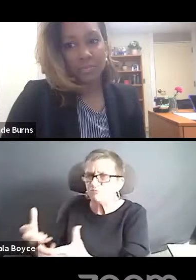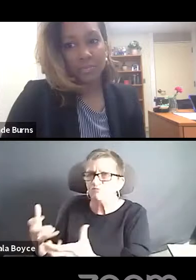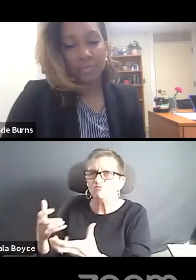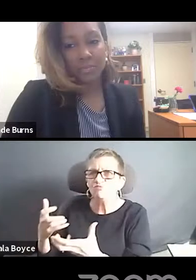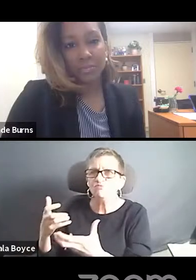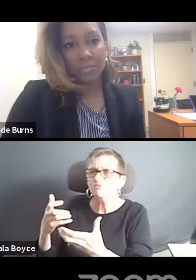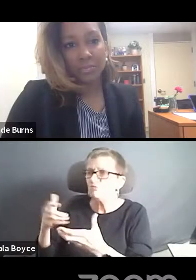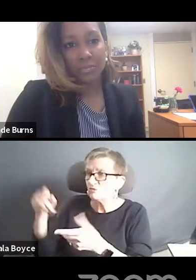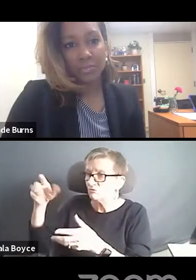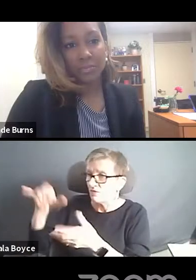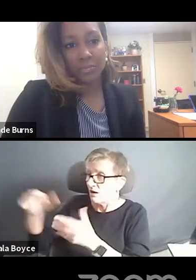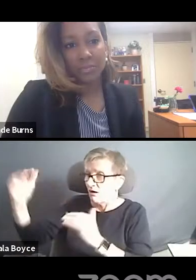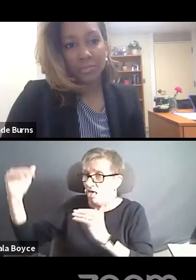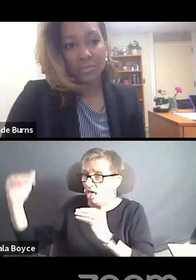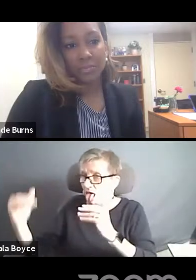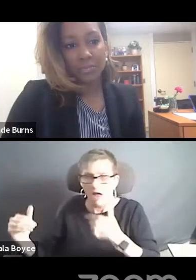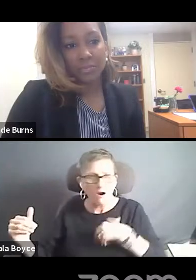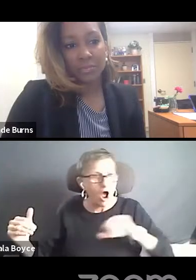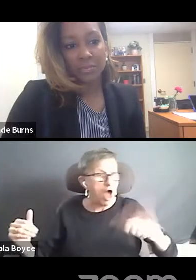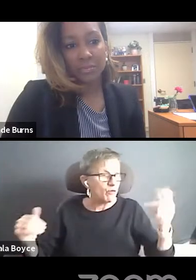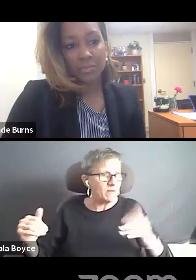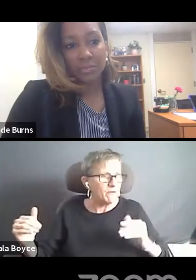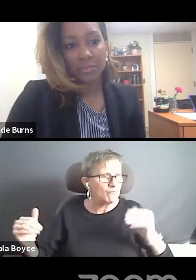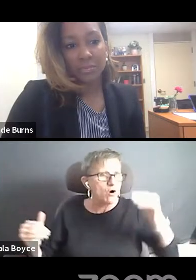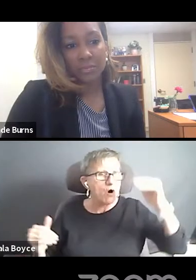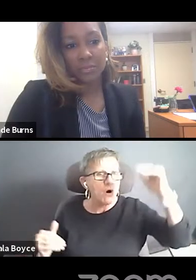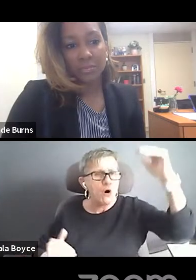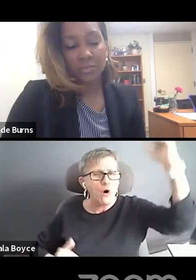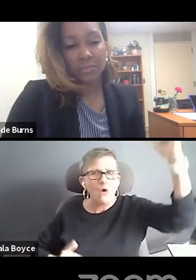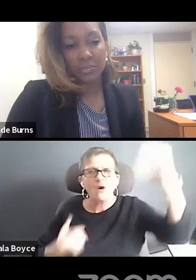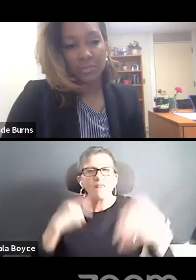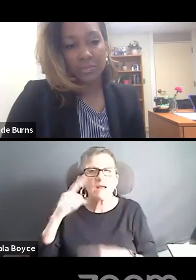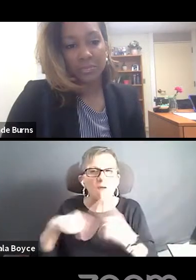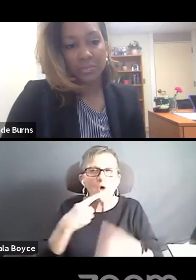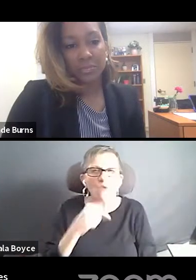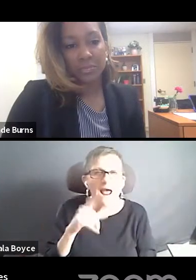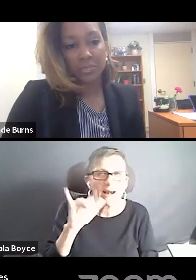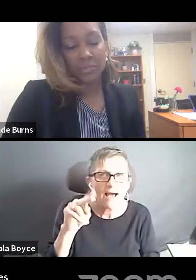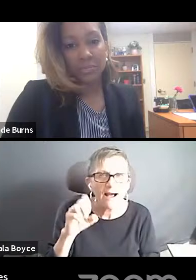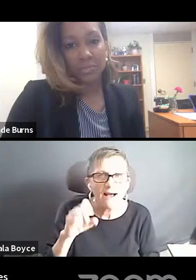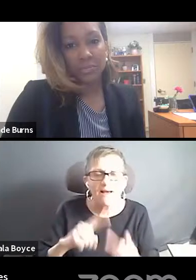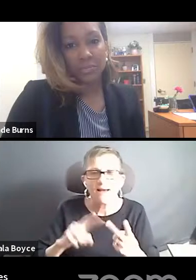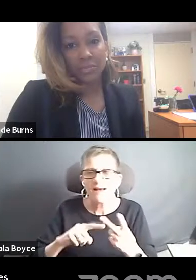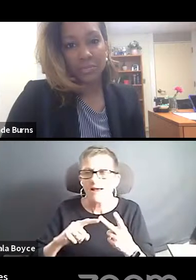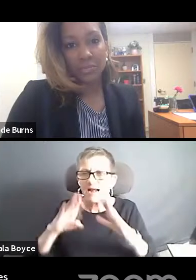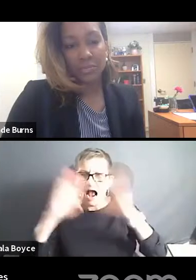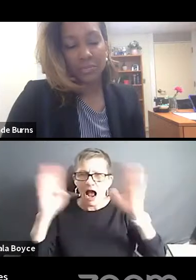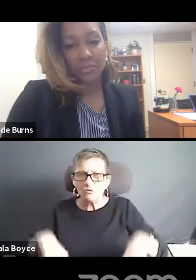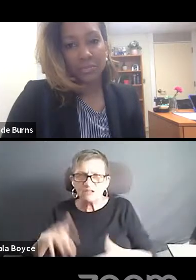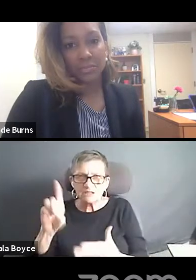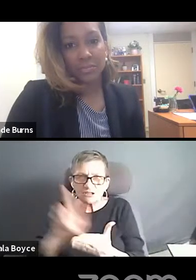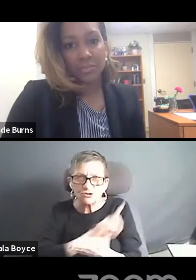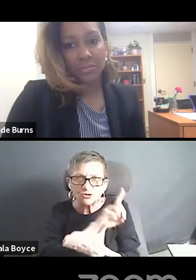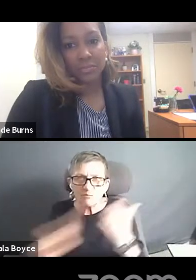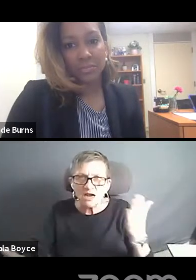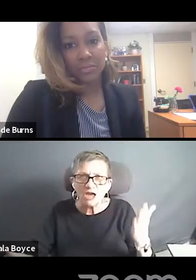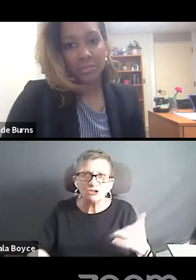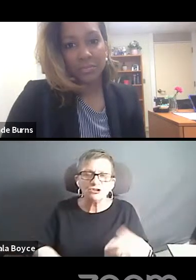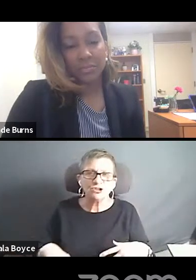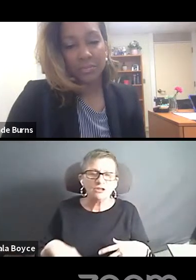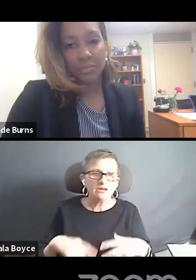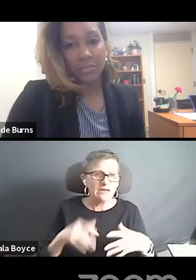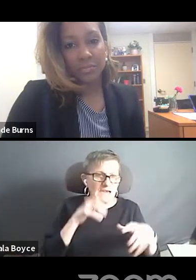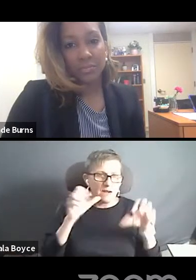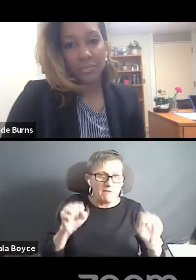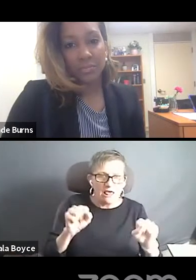others rose. I think about redlining and housing discrimination, the inability